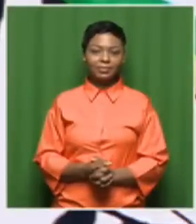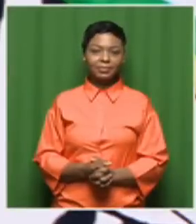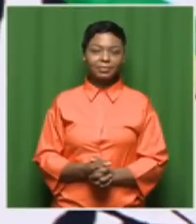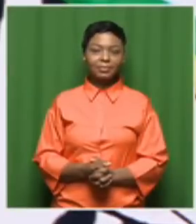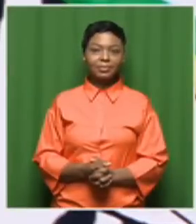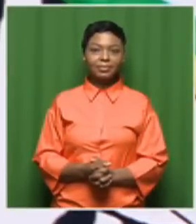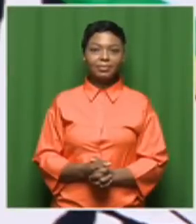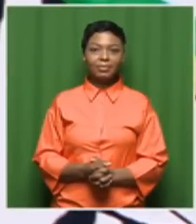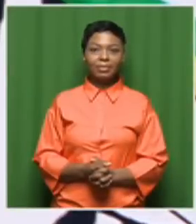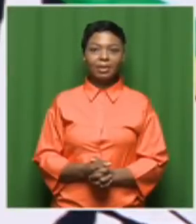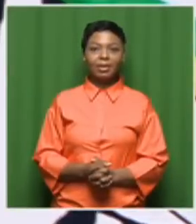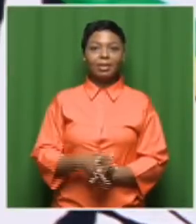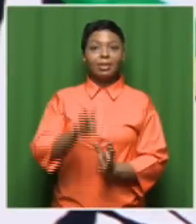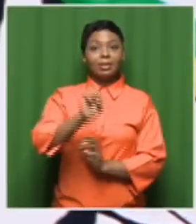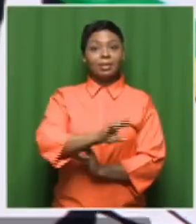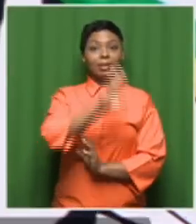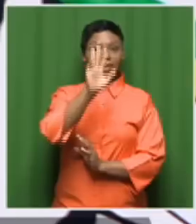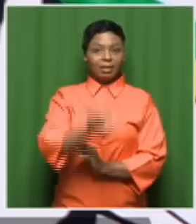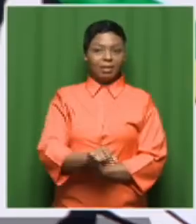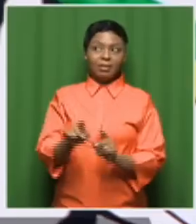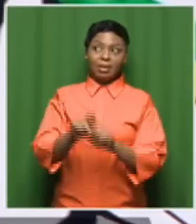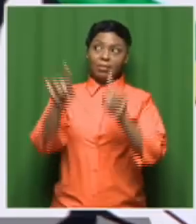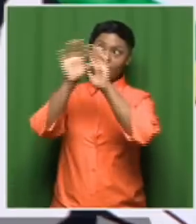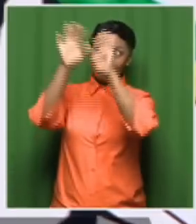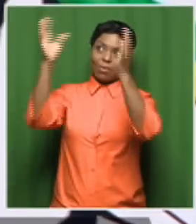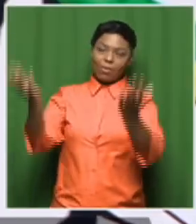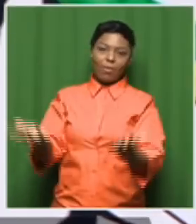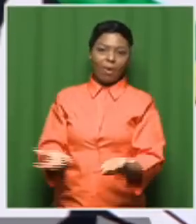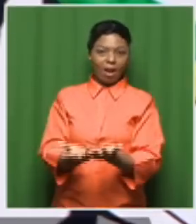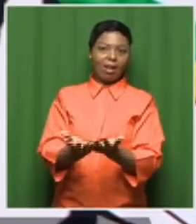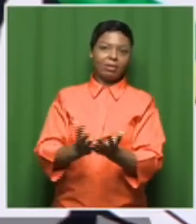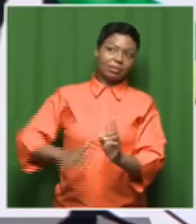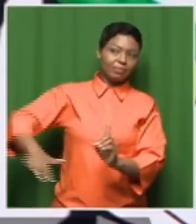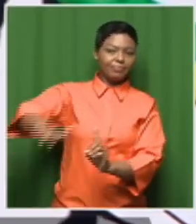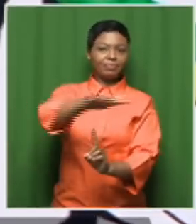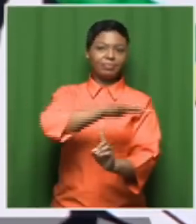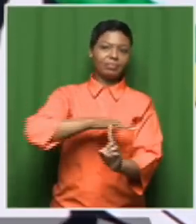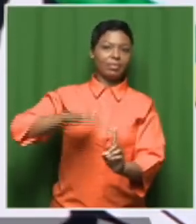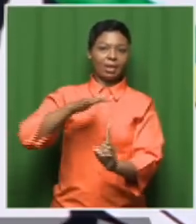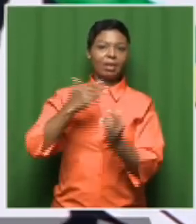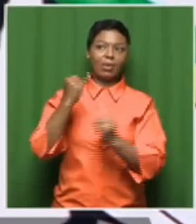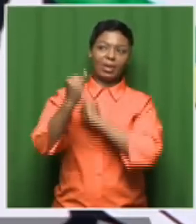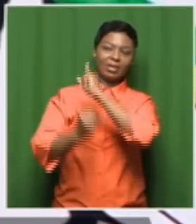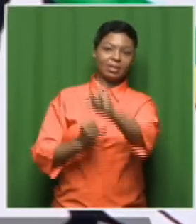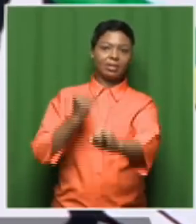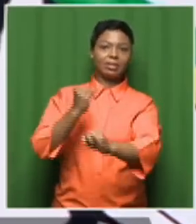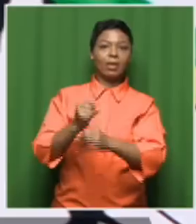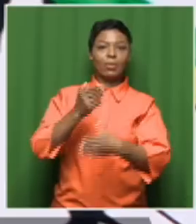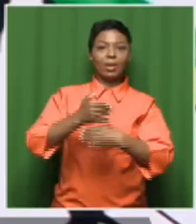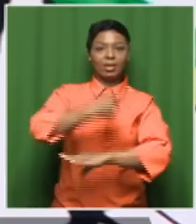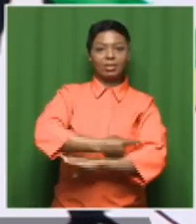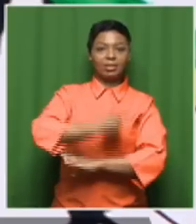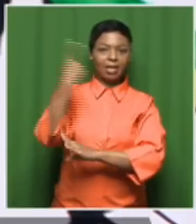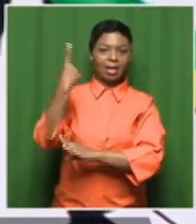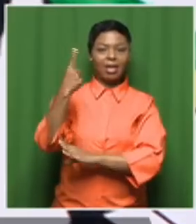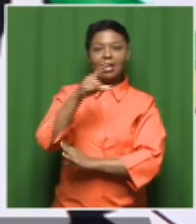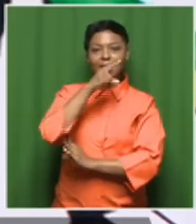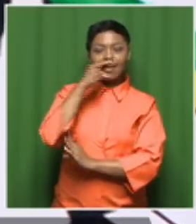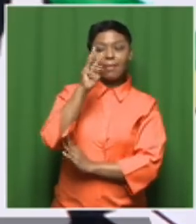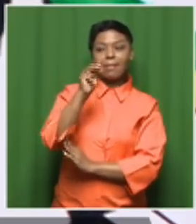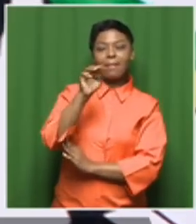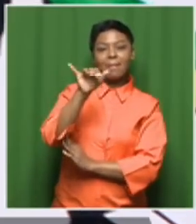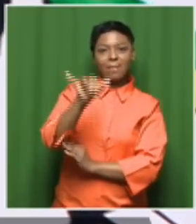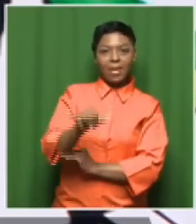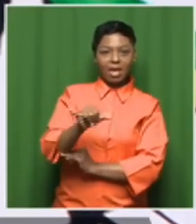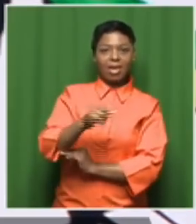South Africa joined the rest of the world yesterday in observing International Workers' Day, also known as May Day. Now, every year on the 1st of May,